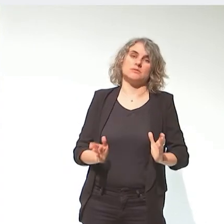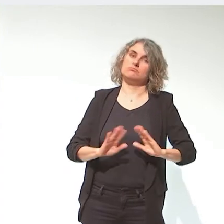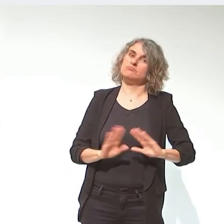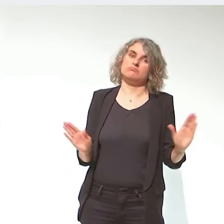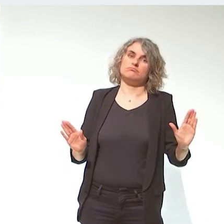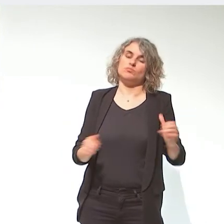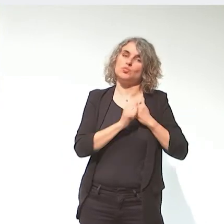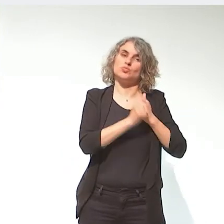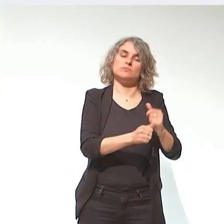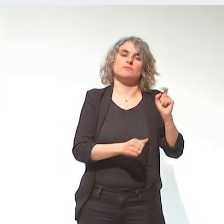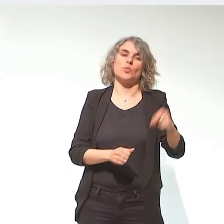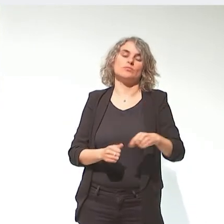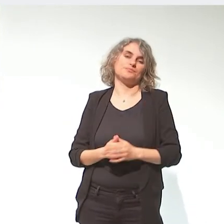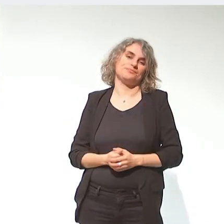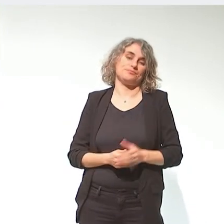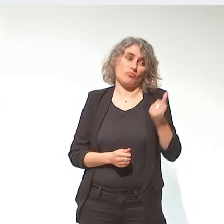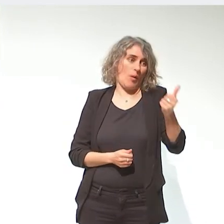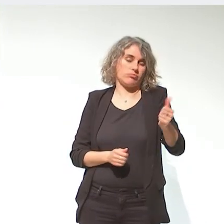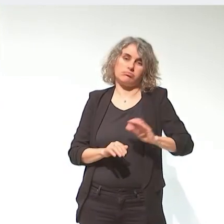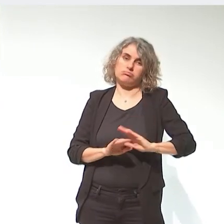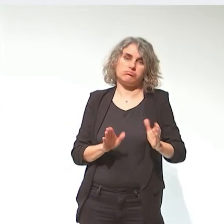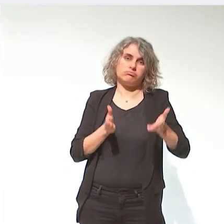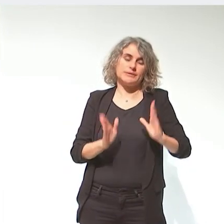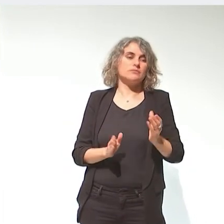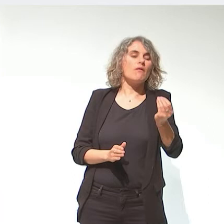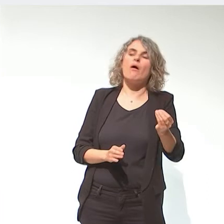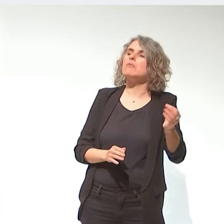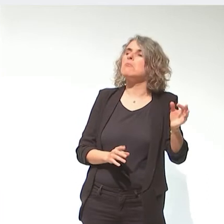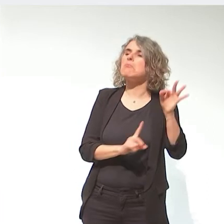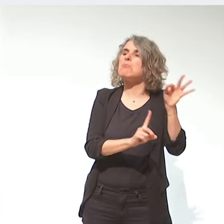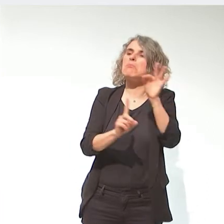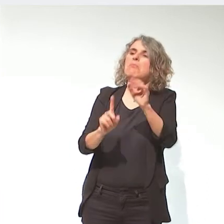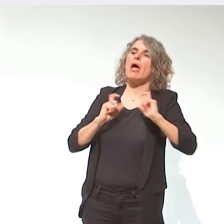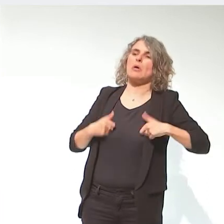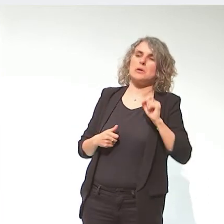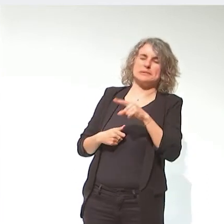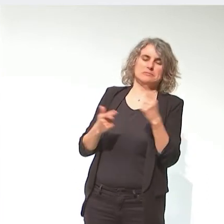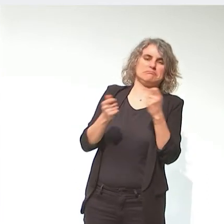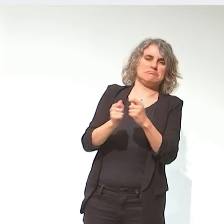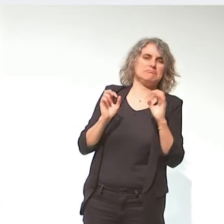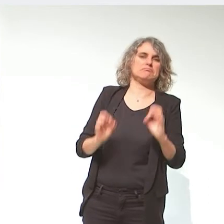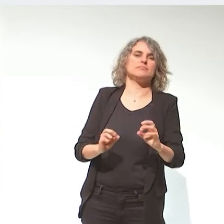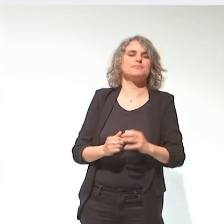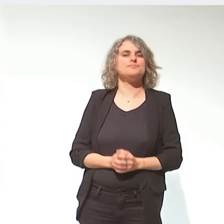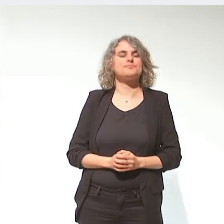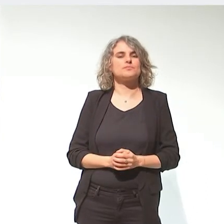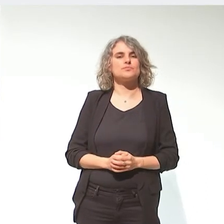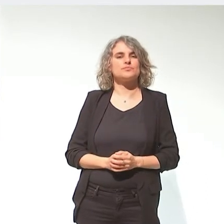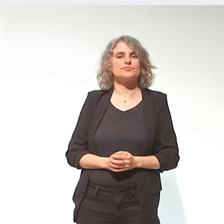what kind of school they want to choose for their child. In our goals